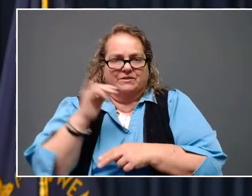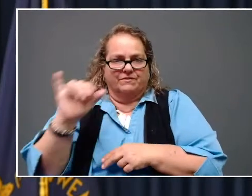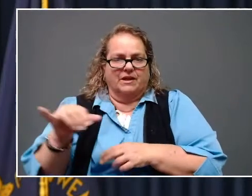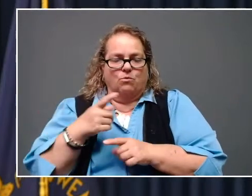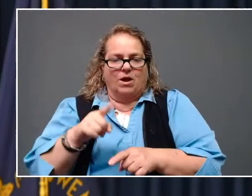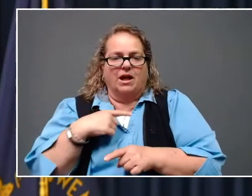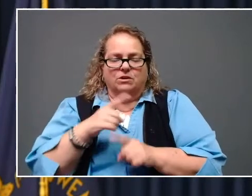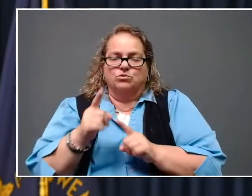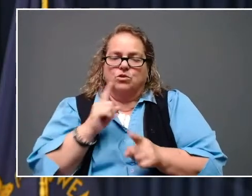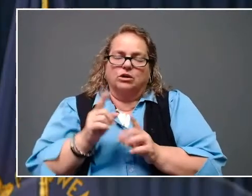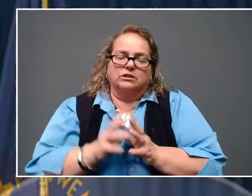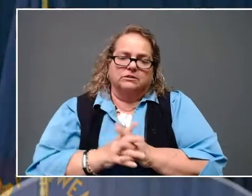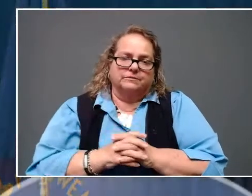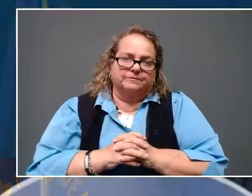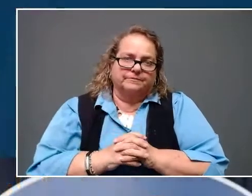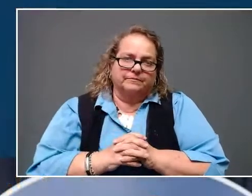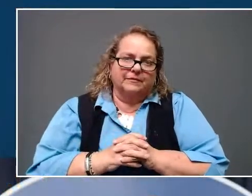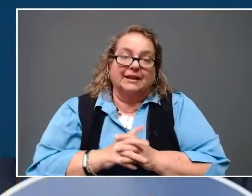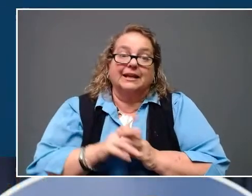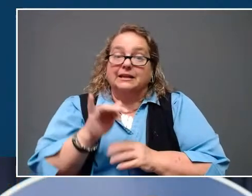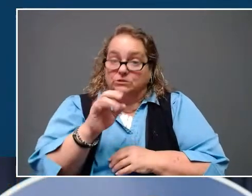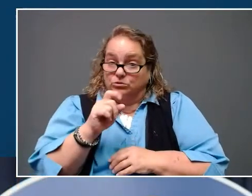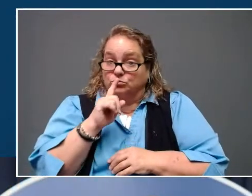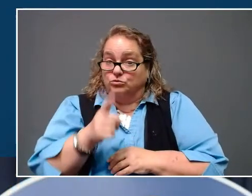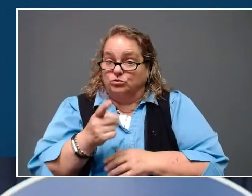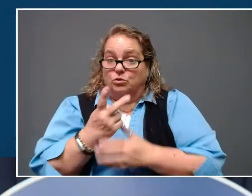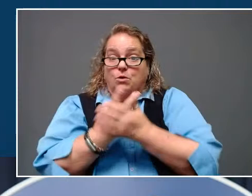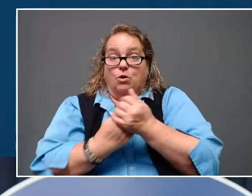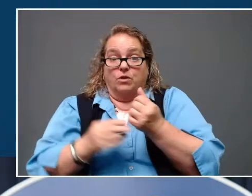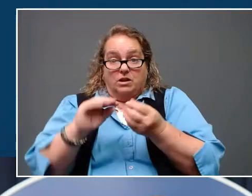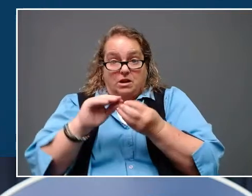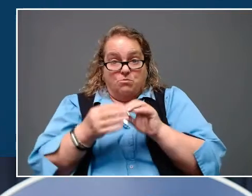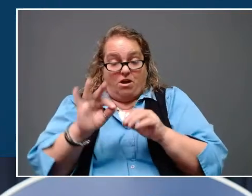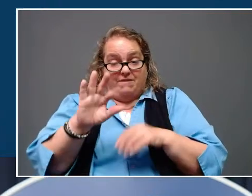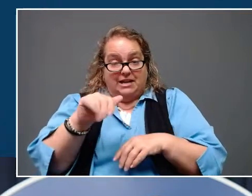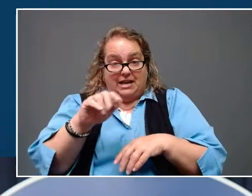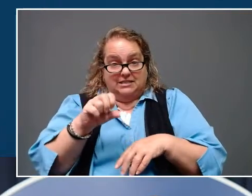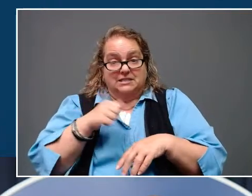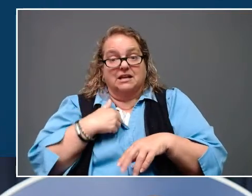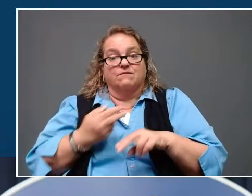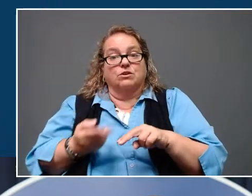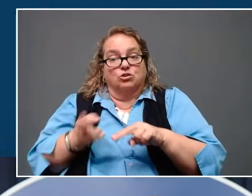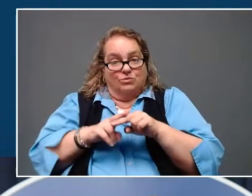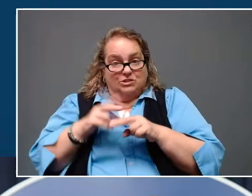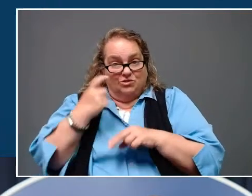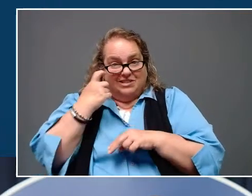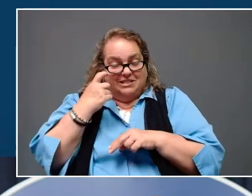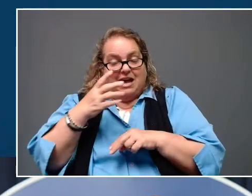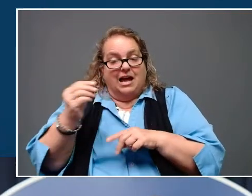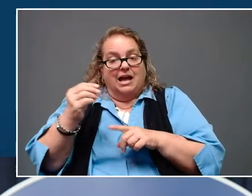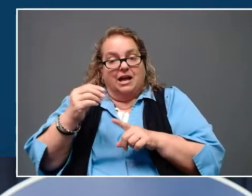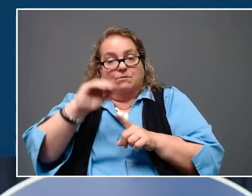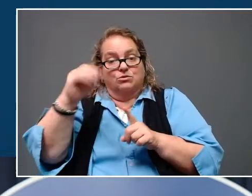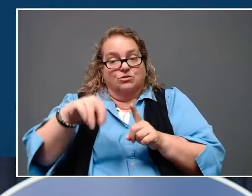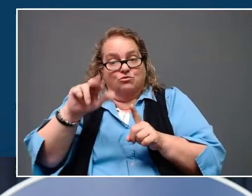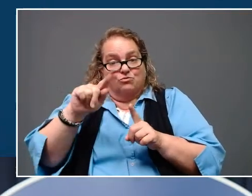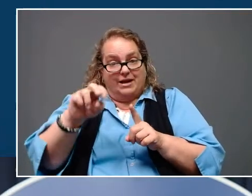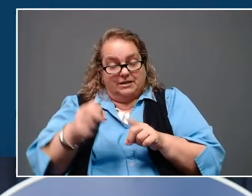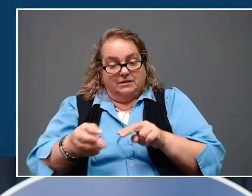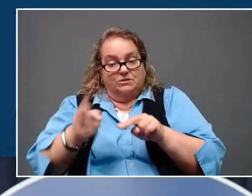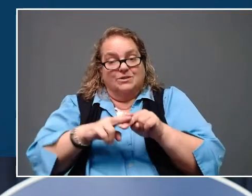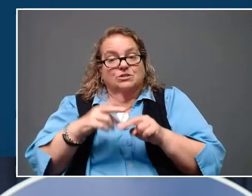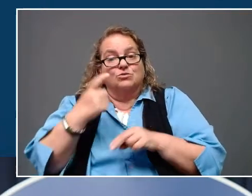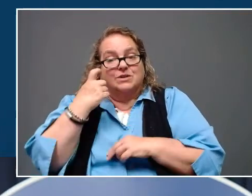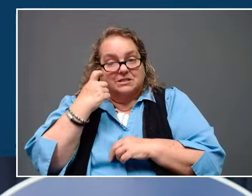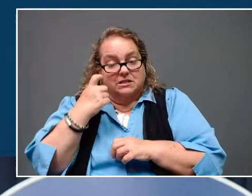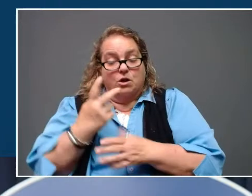So, it's true that both the number of cases have increased recently and the positivity rate has increased recently. Both